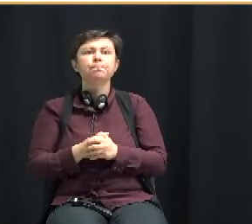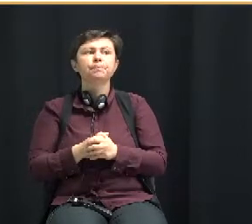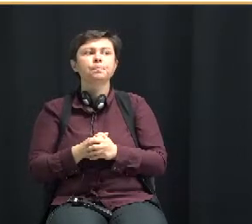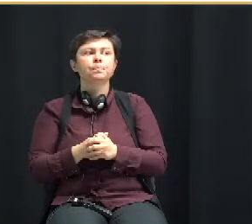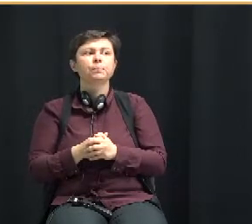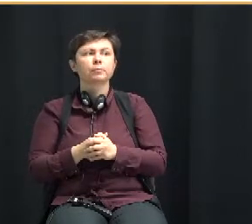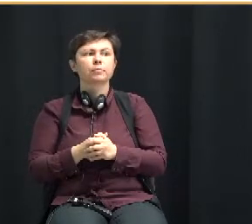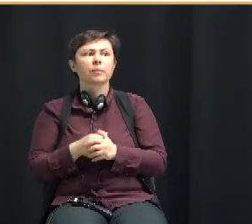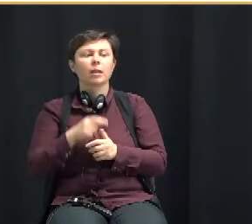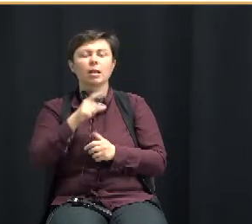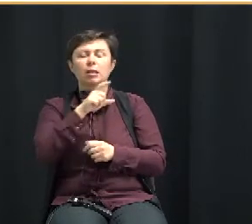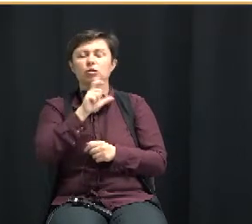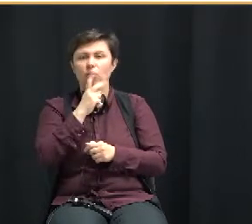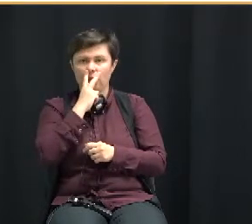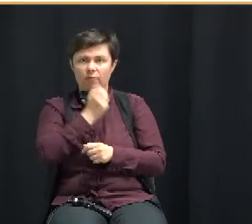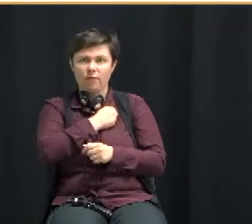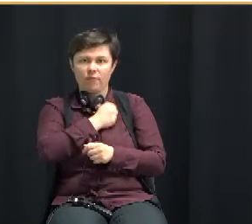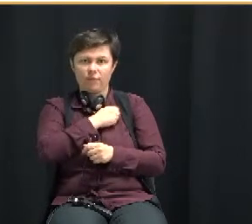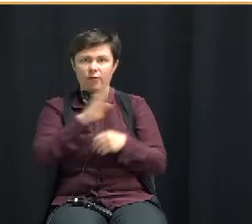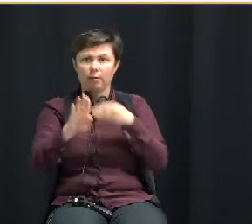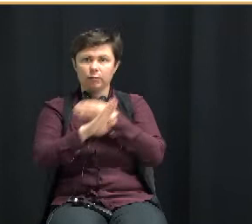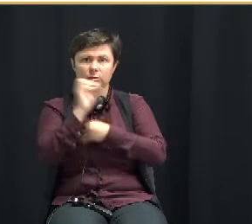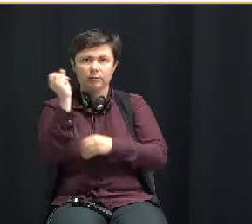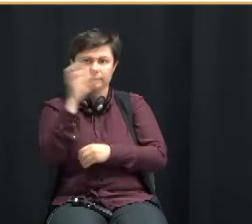can present their problems well. I mean, people with